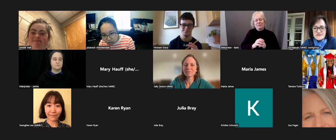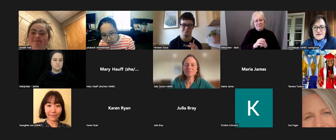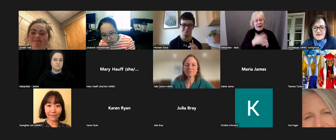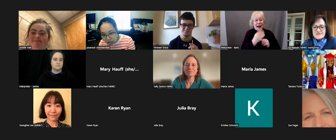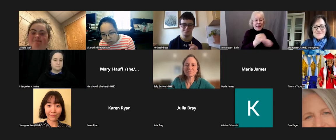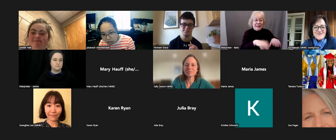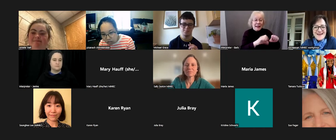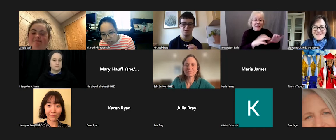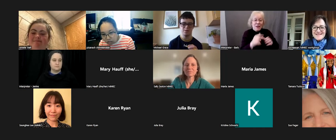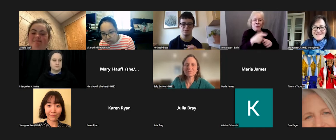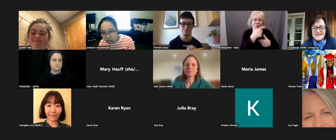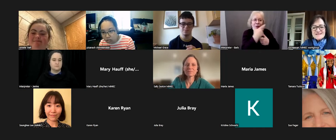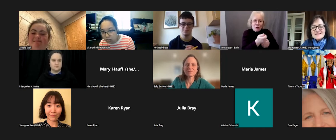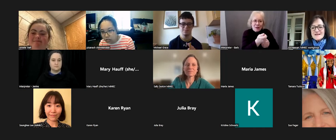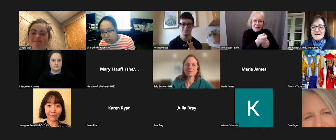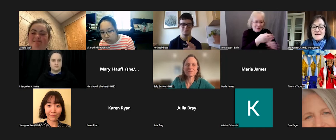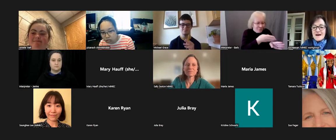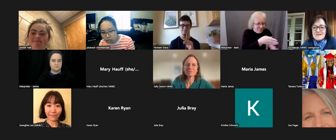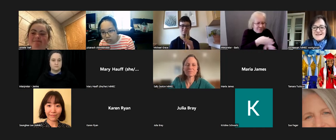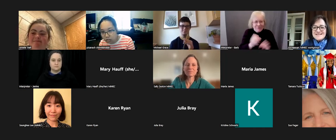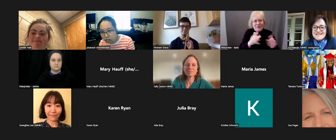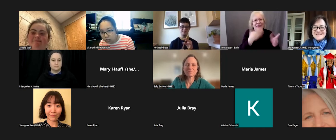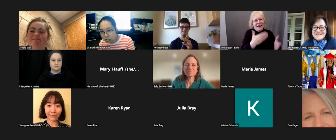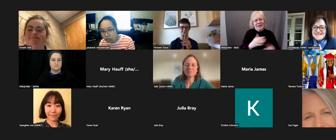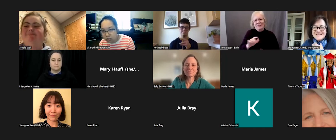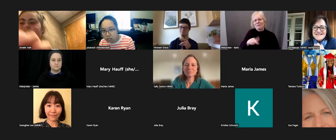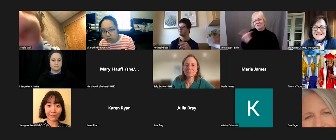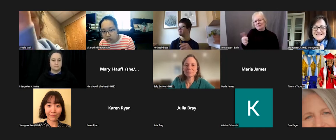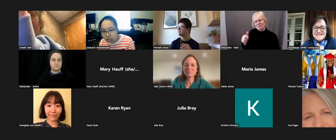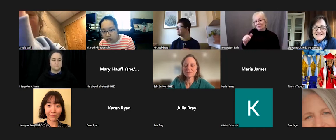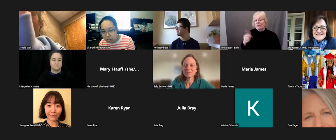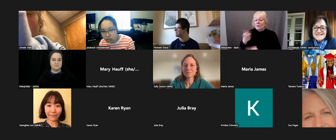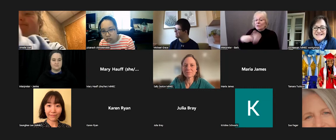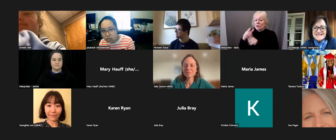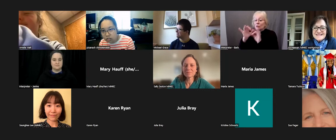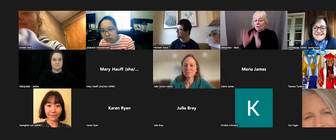your interest areas. Okay, thanks. Amelie?